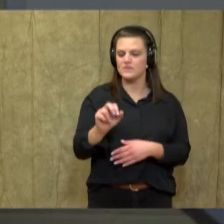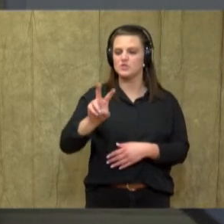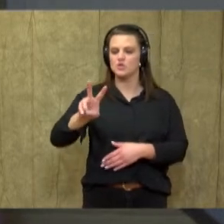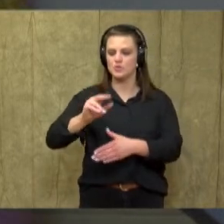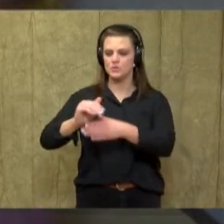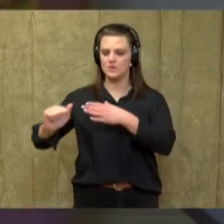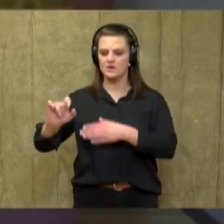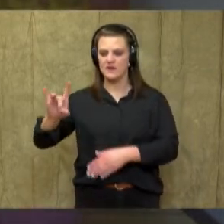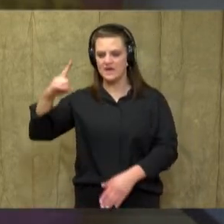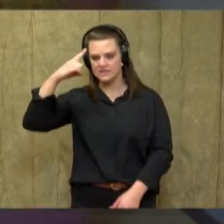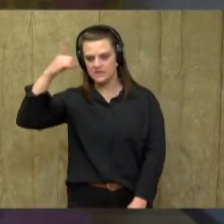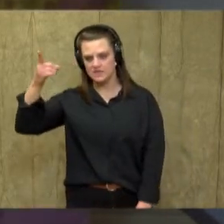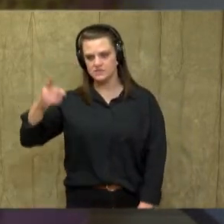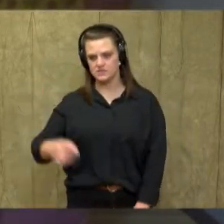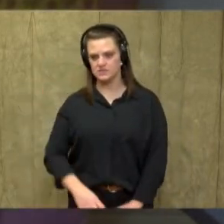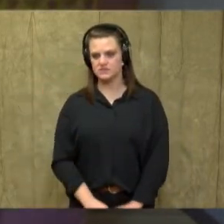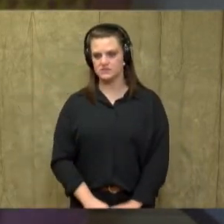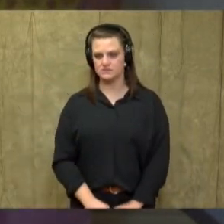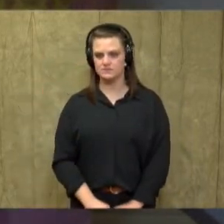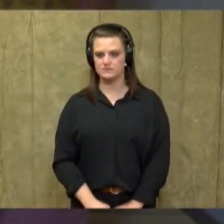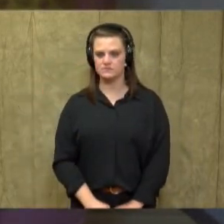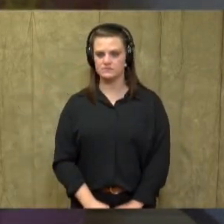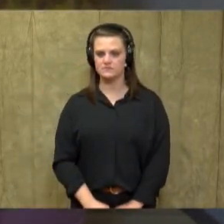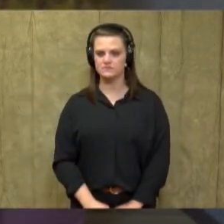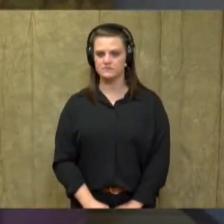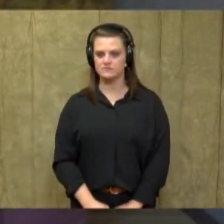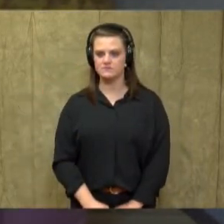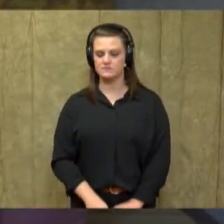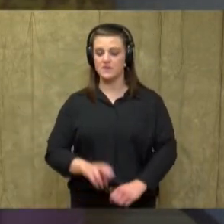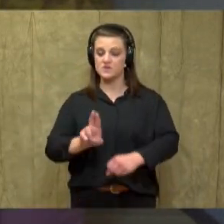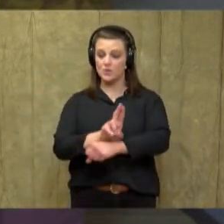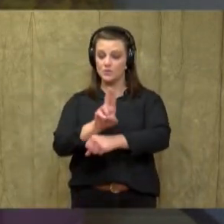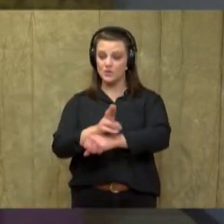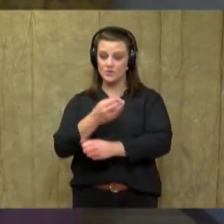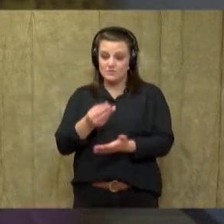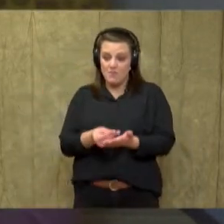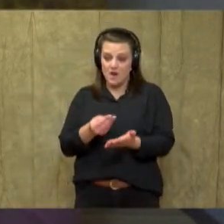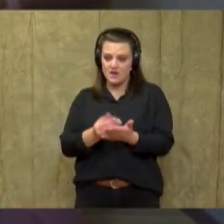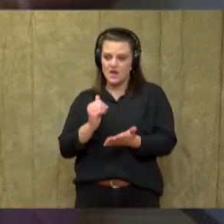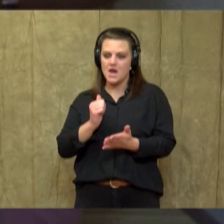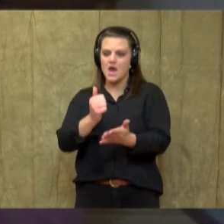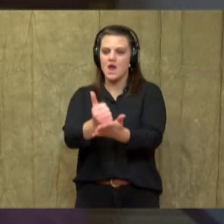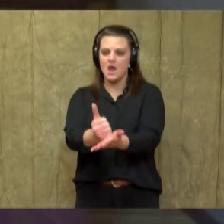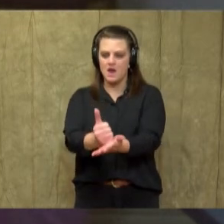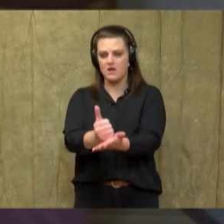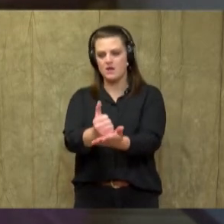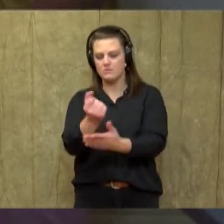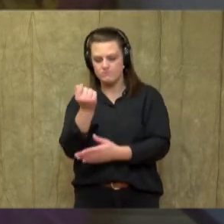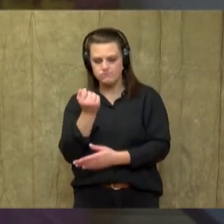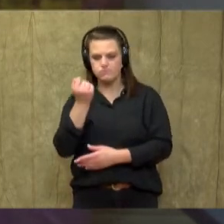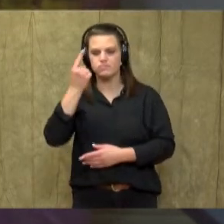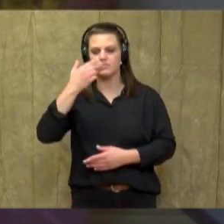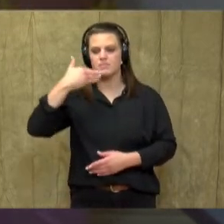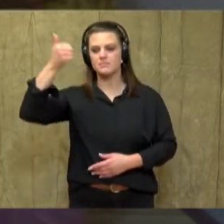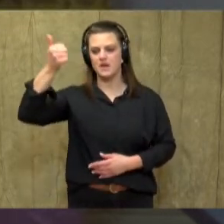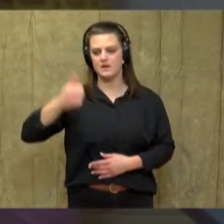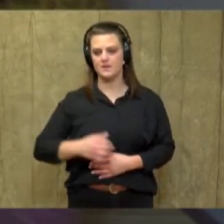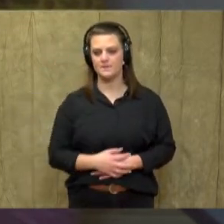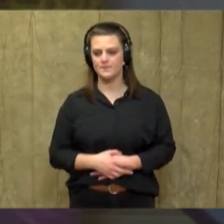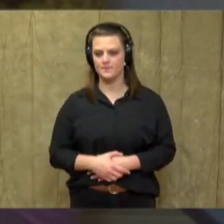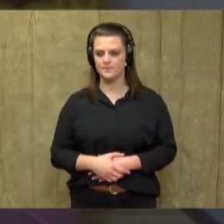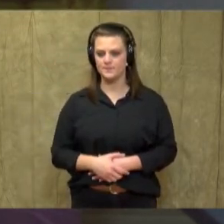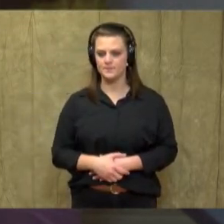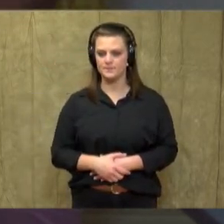$2.08, right? So you could use what you know about money to help you with your writing